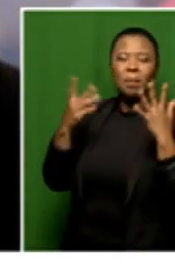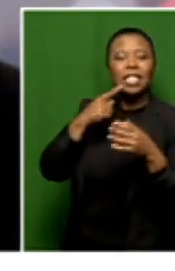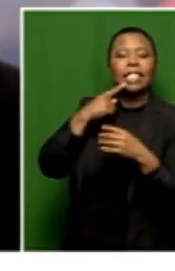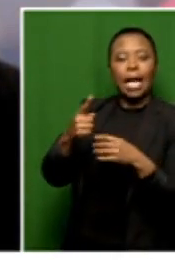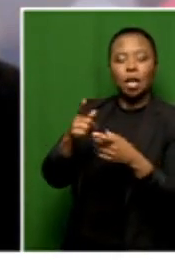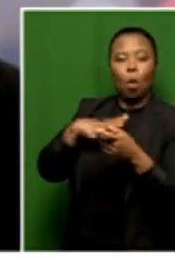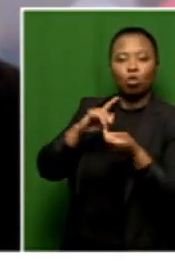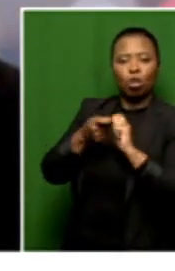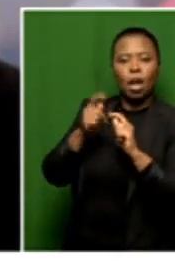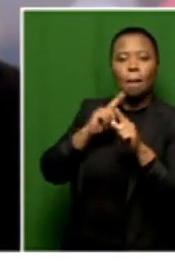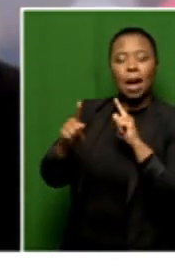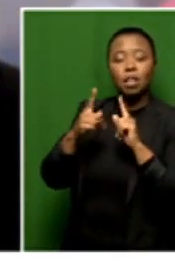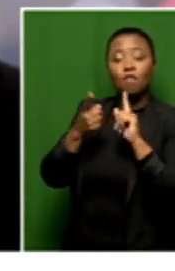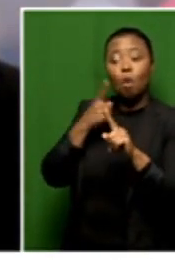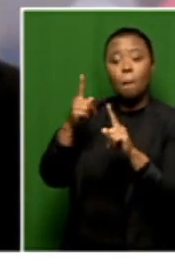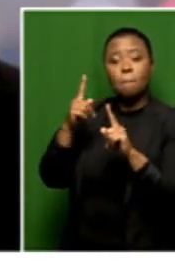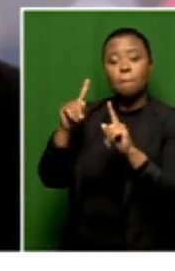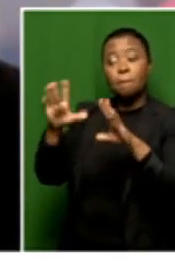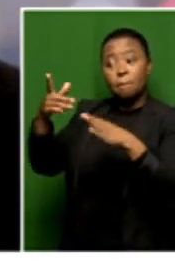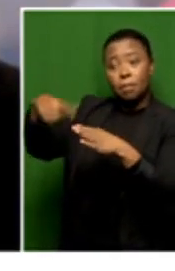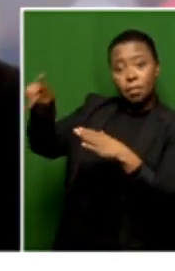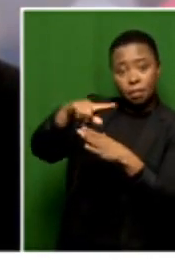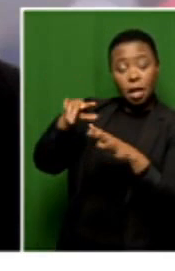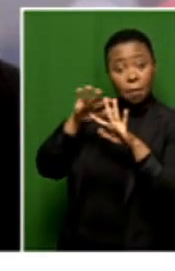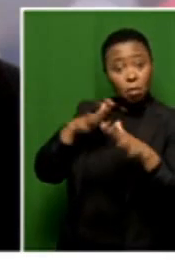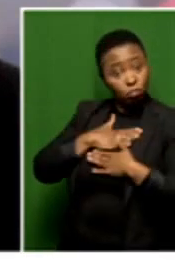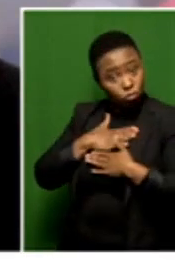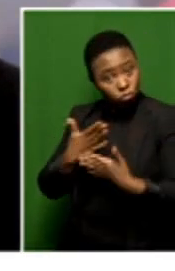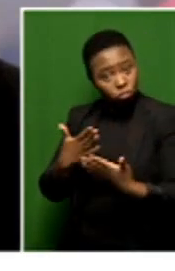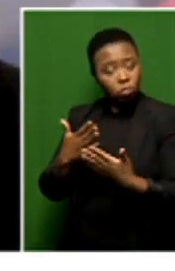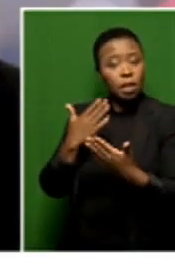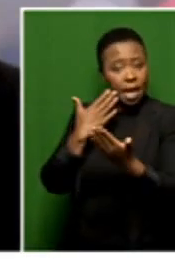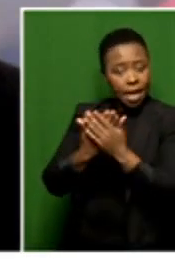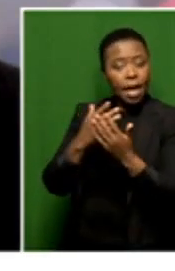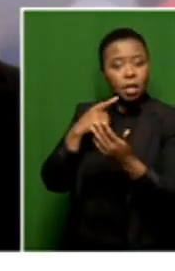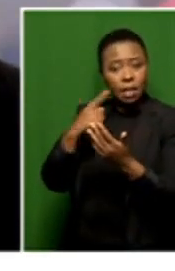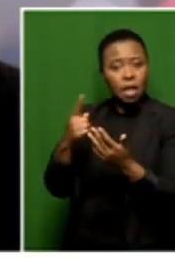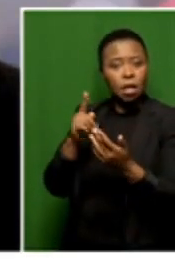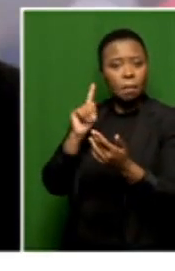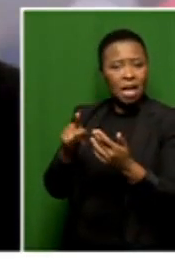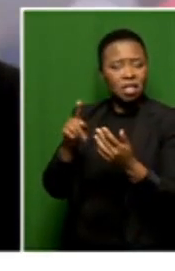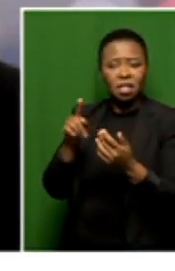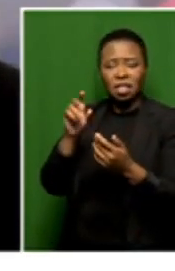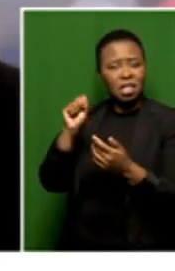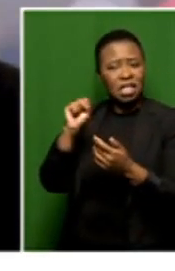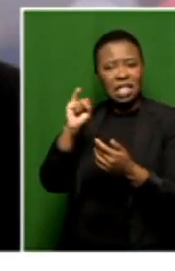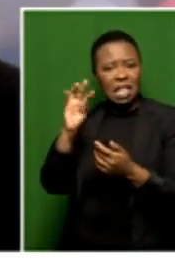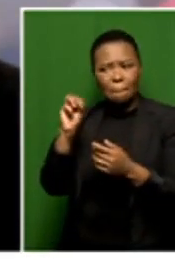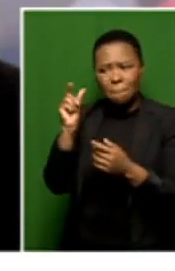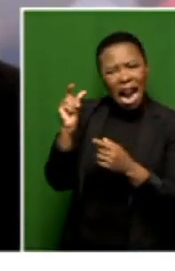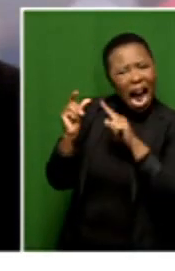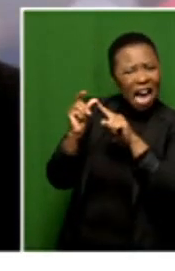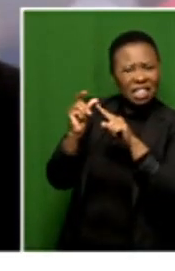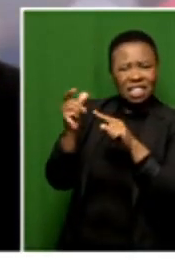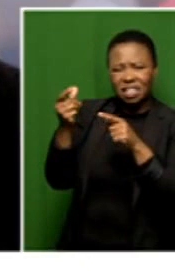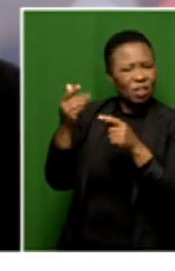the response from the industry to say, are they willing to go the extra mile to say we need to be moving away from these, from SIM